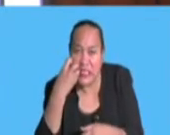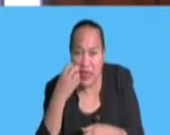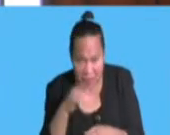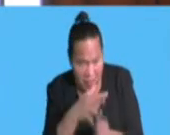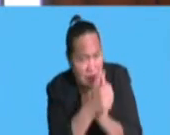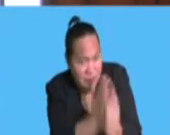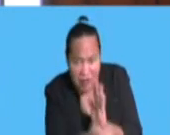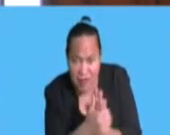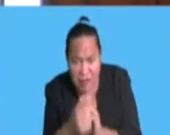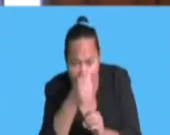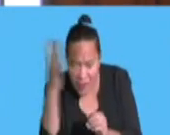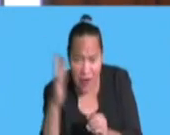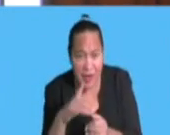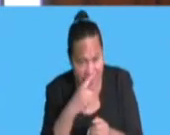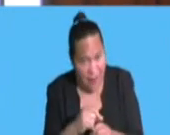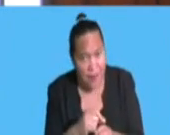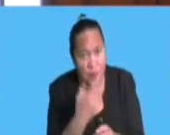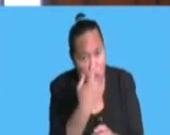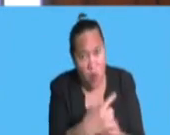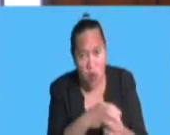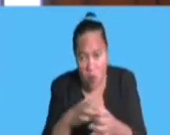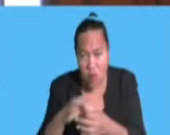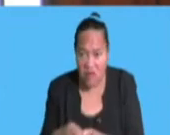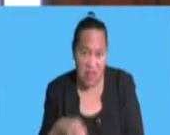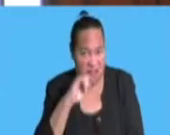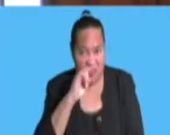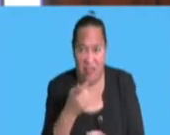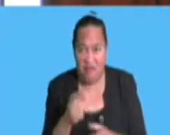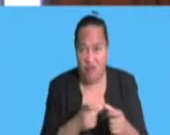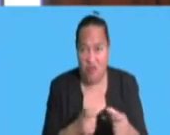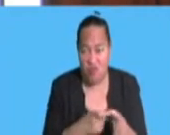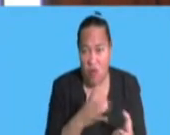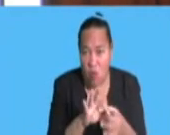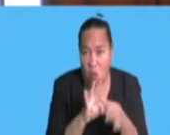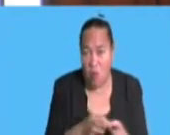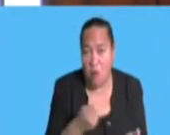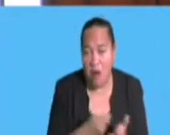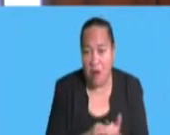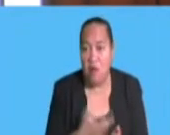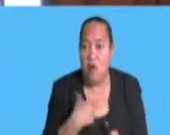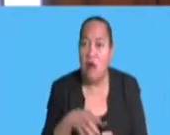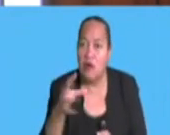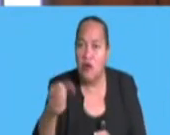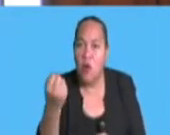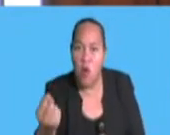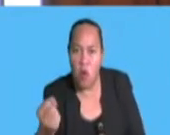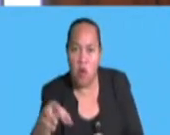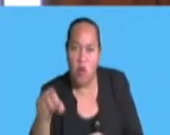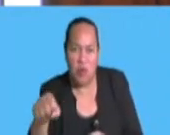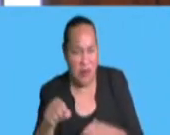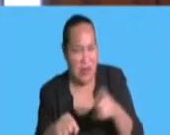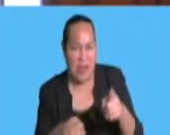competent as they may be, do not have the autonomy to deliver much-needed services to our people. How